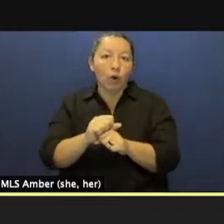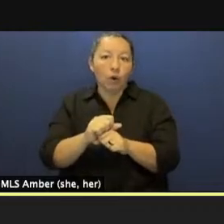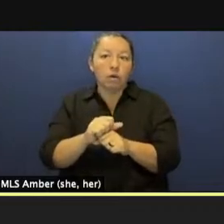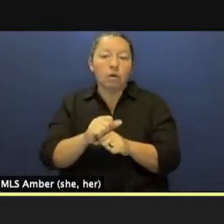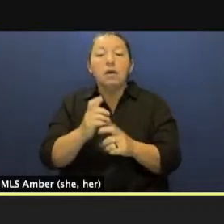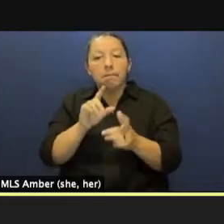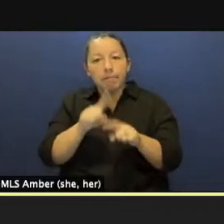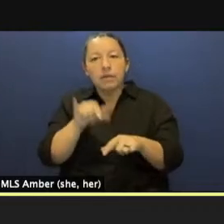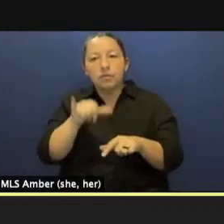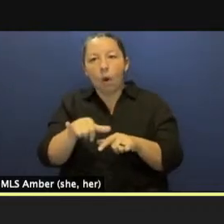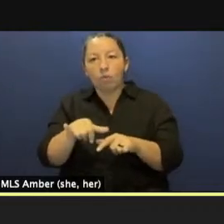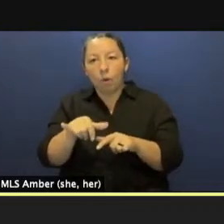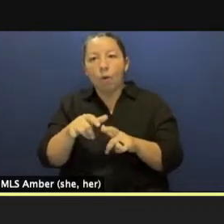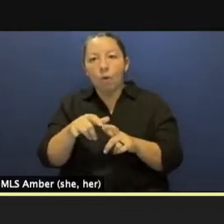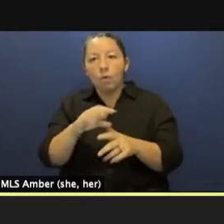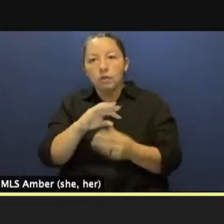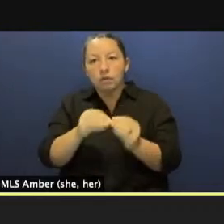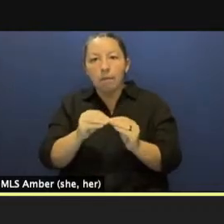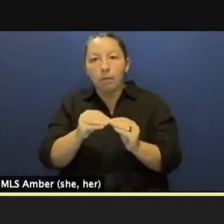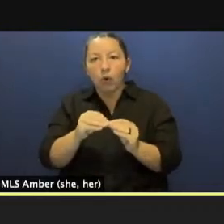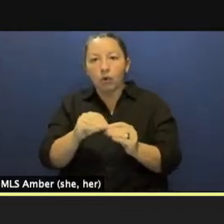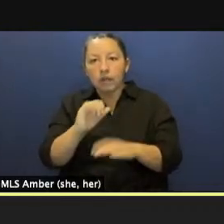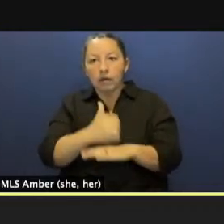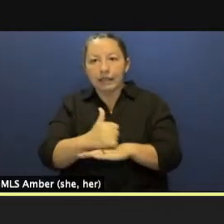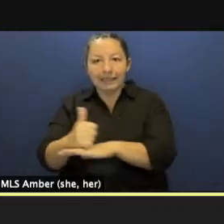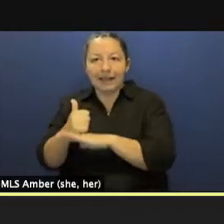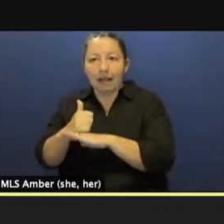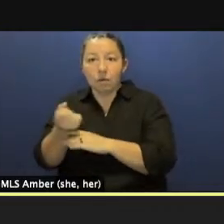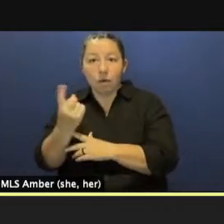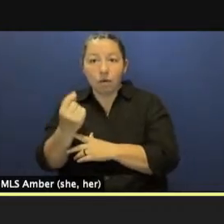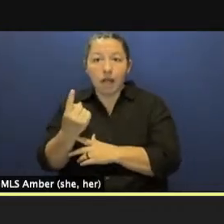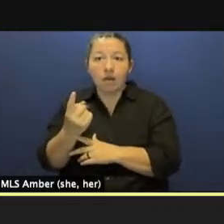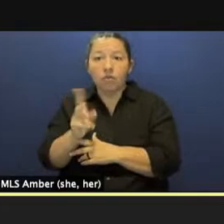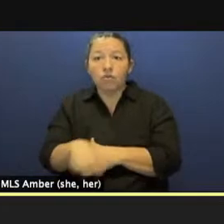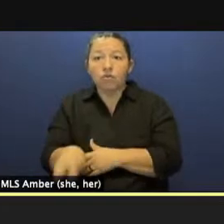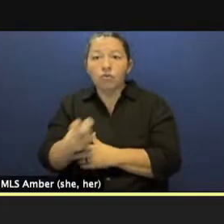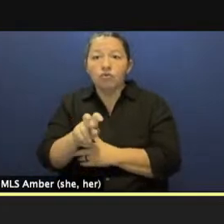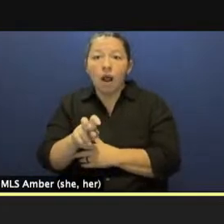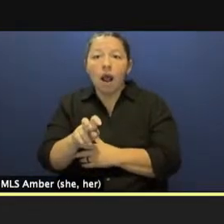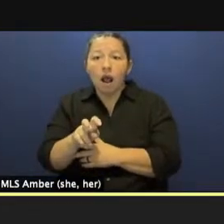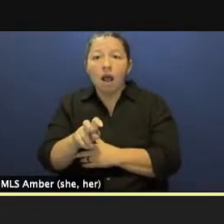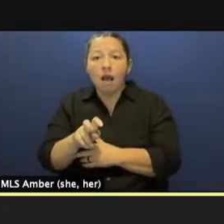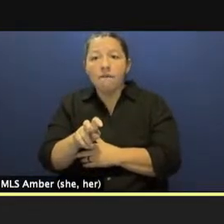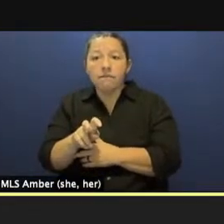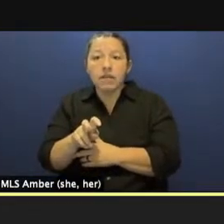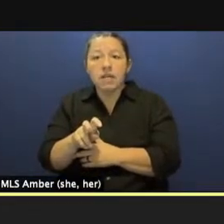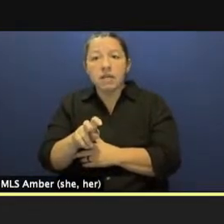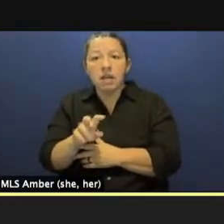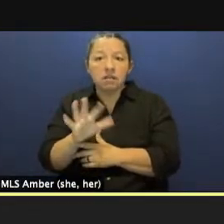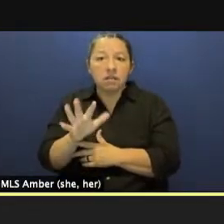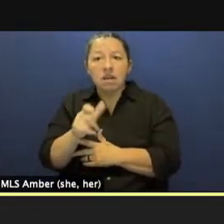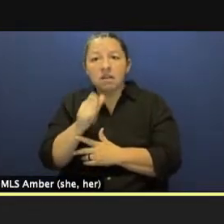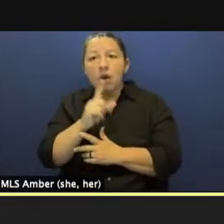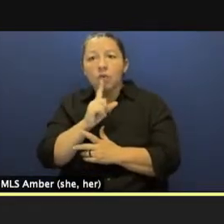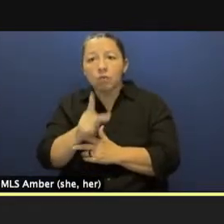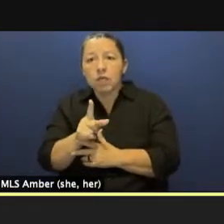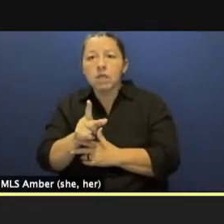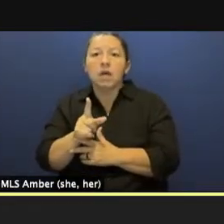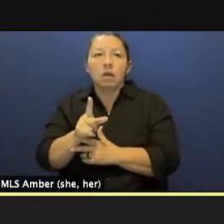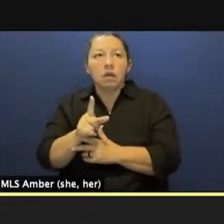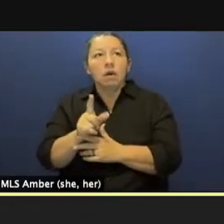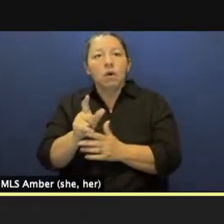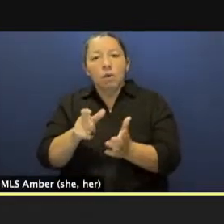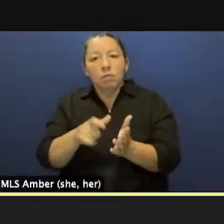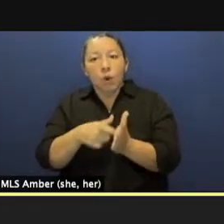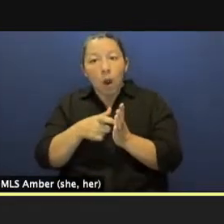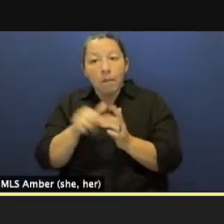Our distance traveled, which is not a requirement, but we do have a goal of around 20 kilometers. We might do more or less than that. Again, a